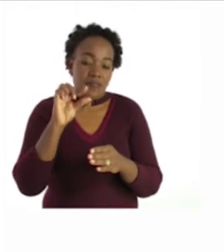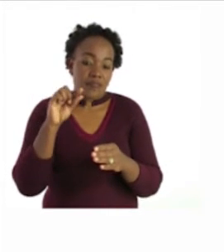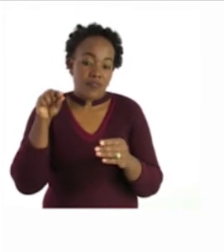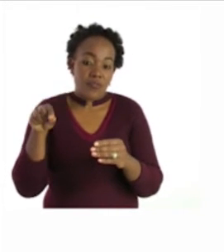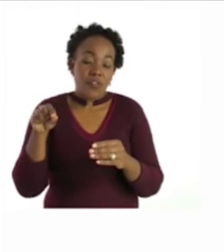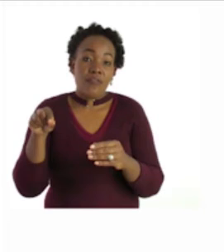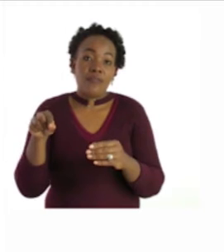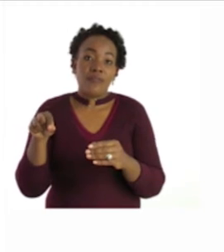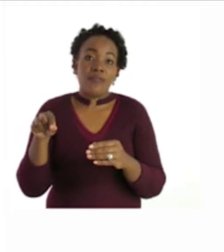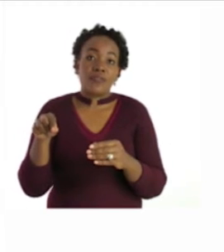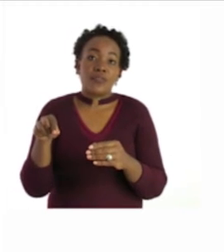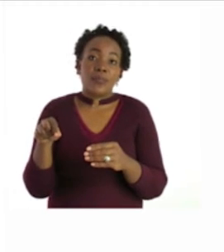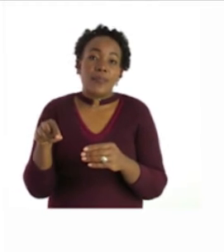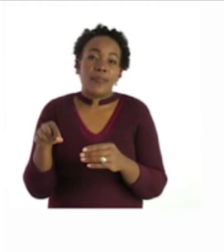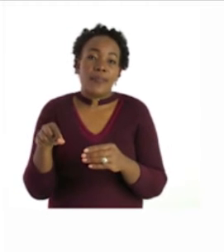stops.